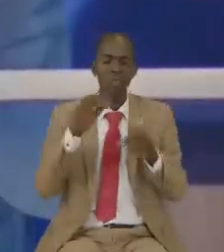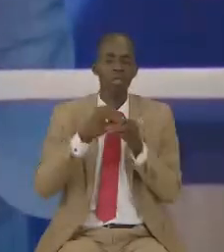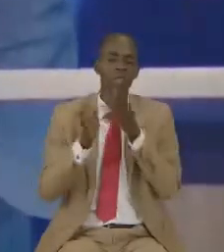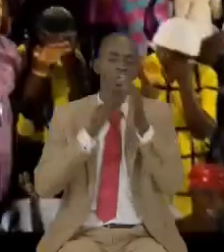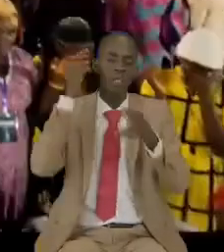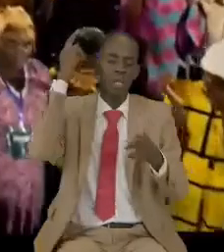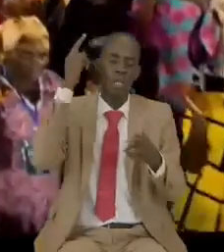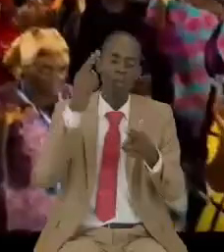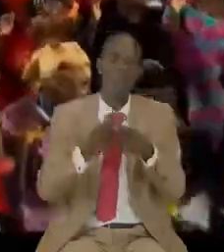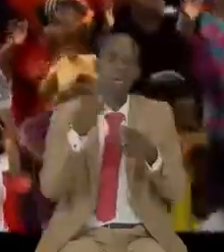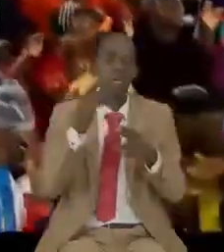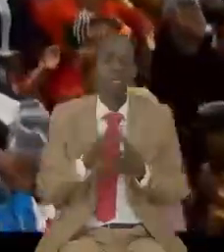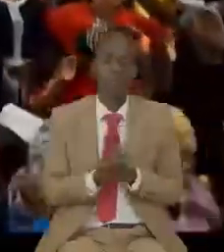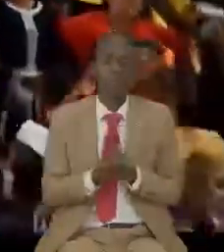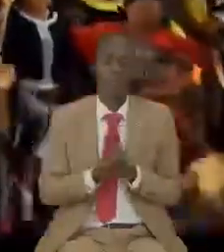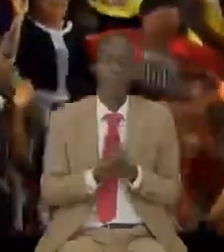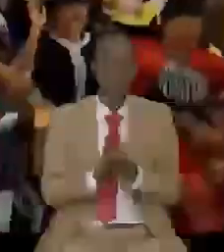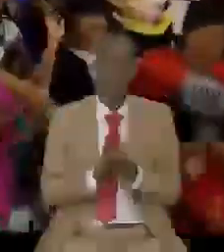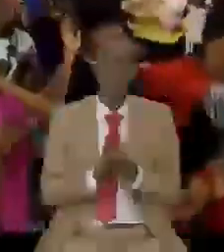Jesus' name. Amen.